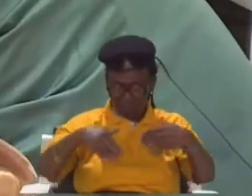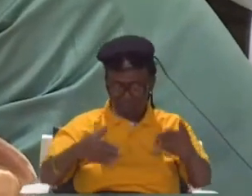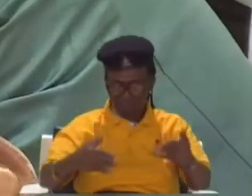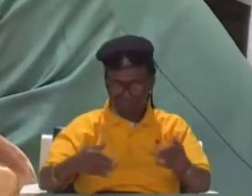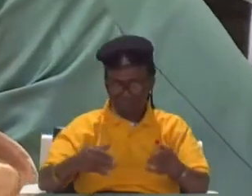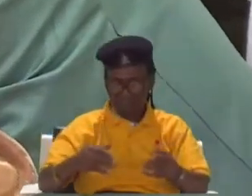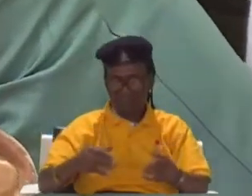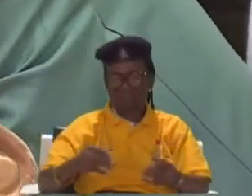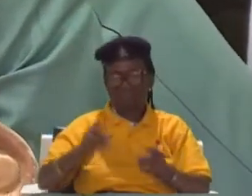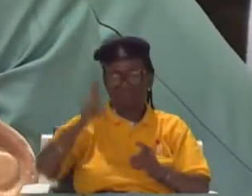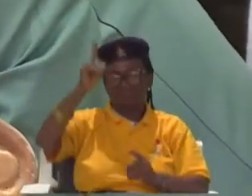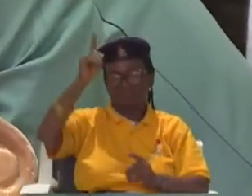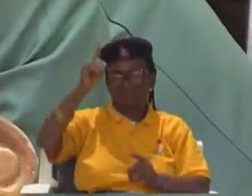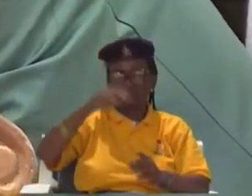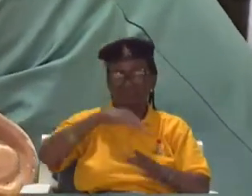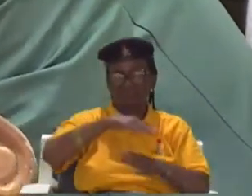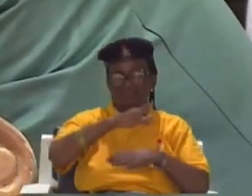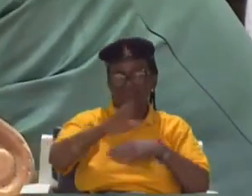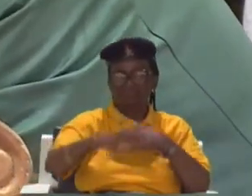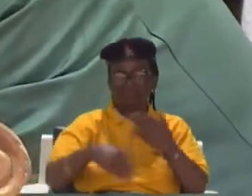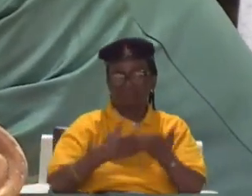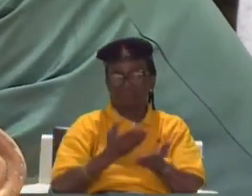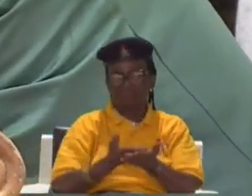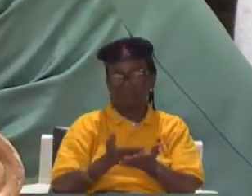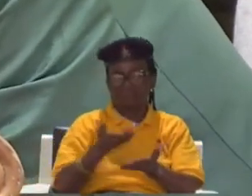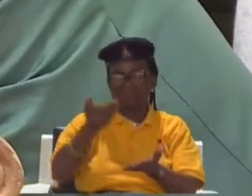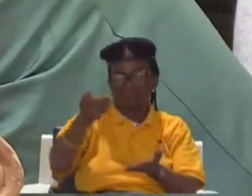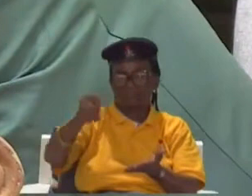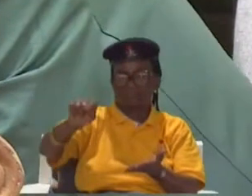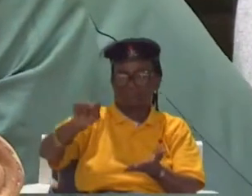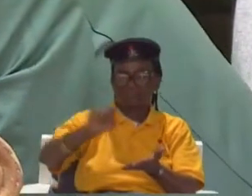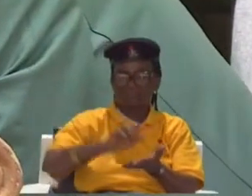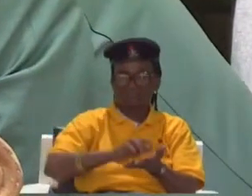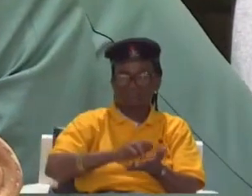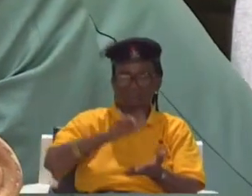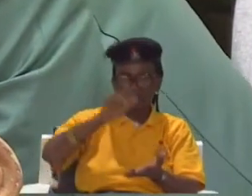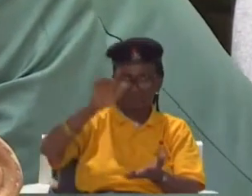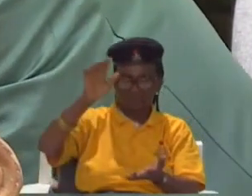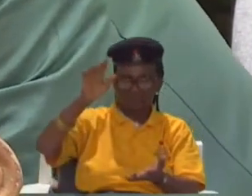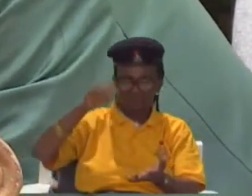We will give you all the glory.